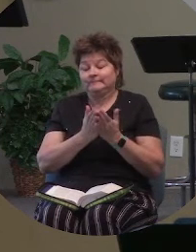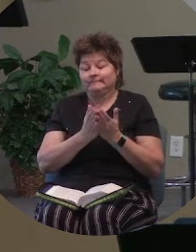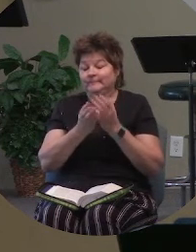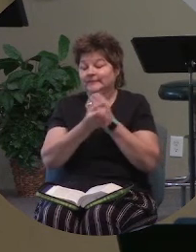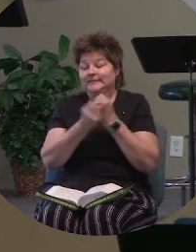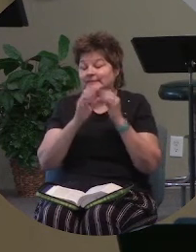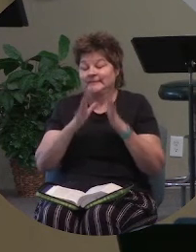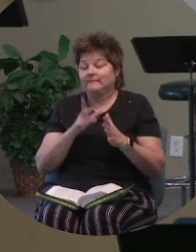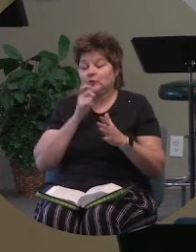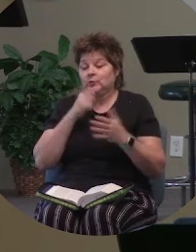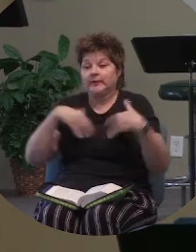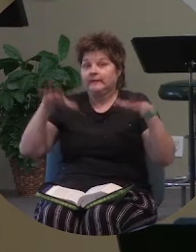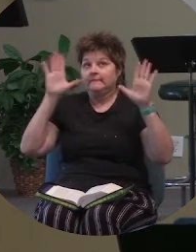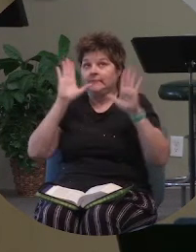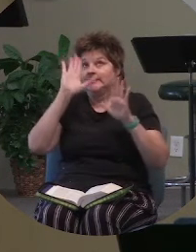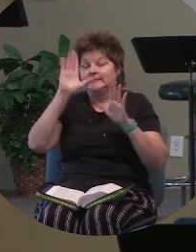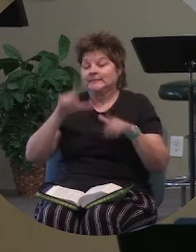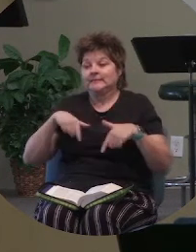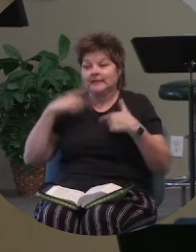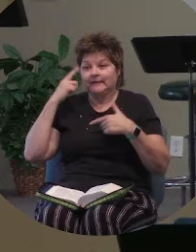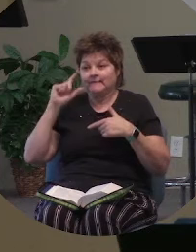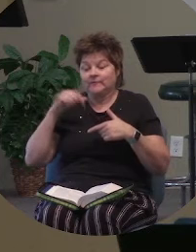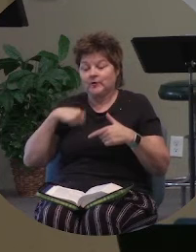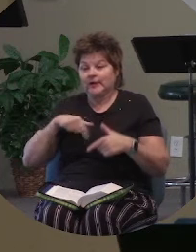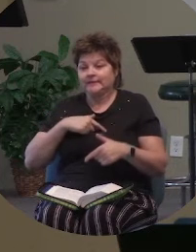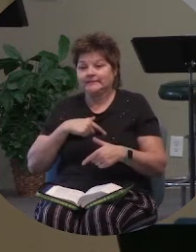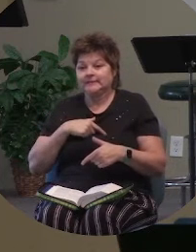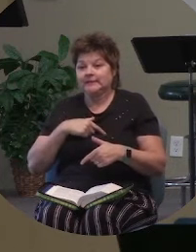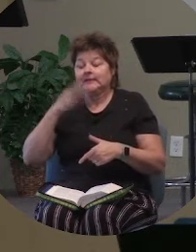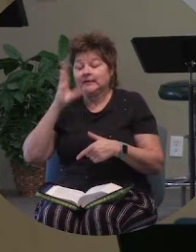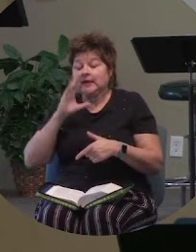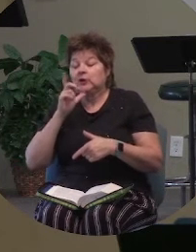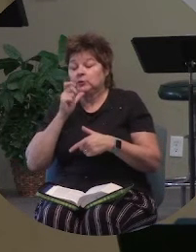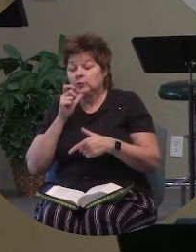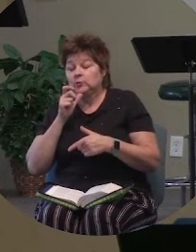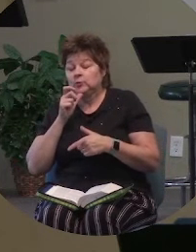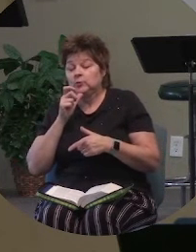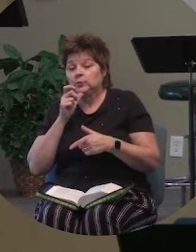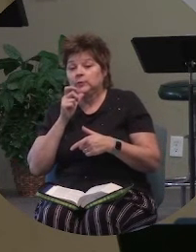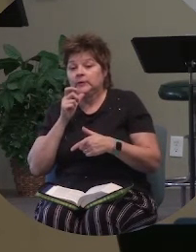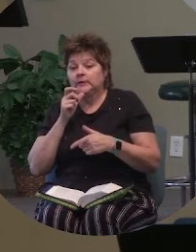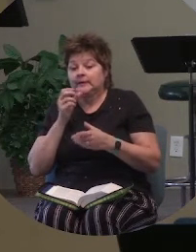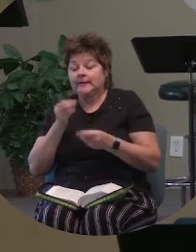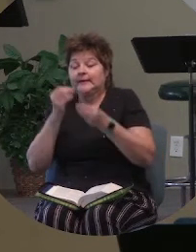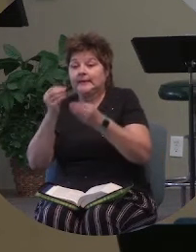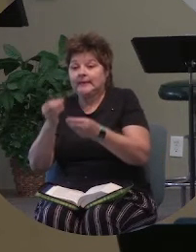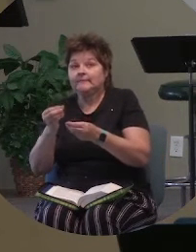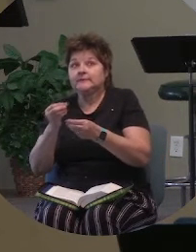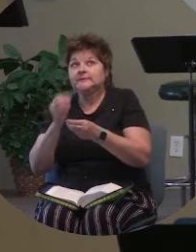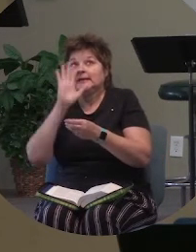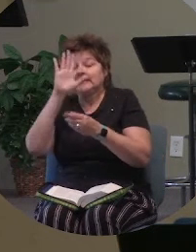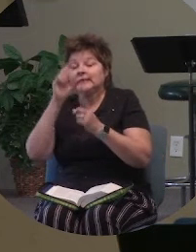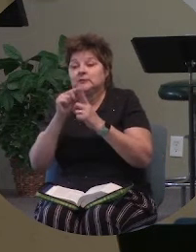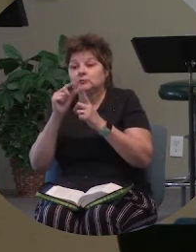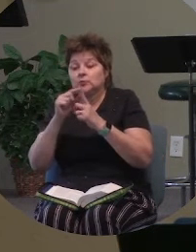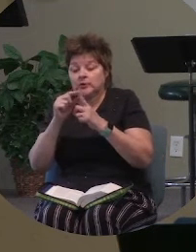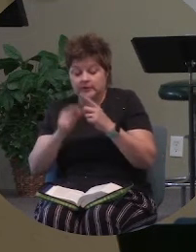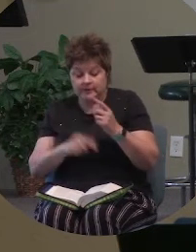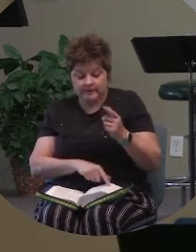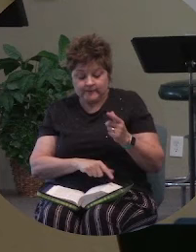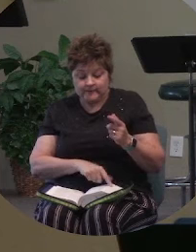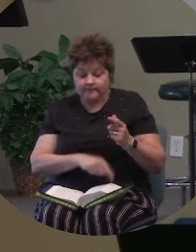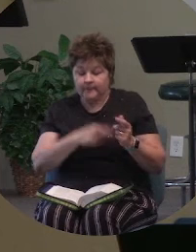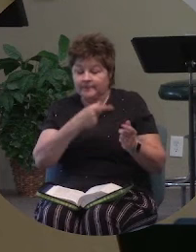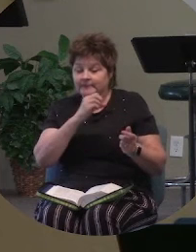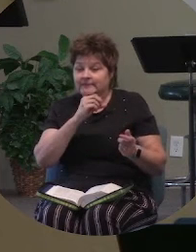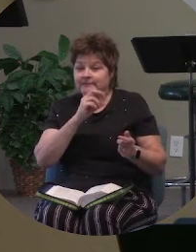who gave his life for us, the God who gave us his word from Genesis through the last verse of